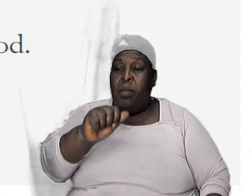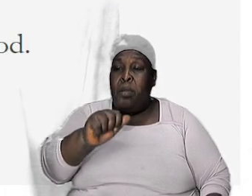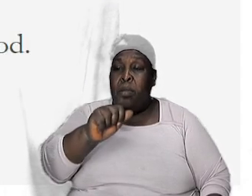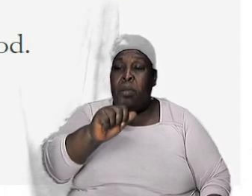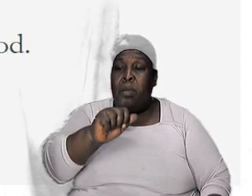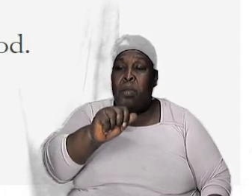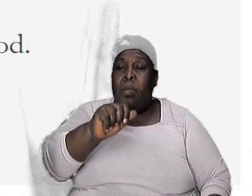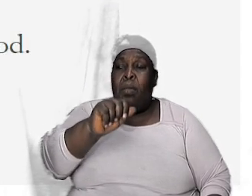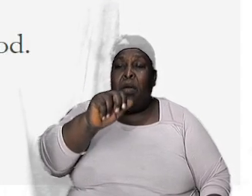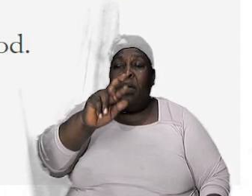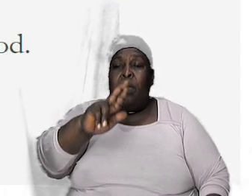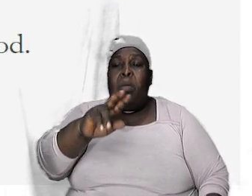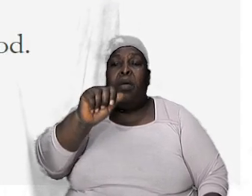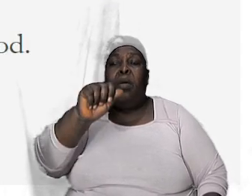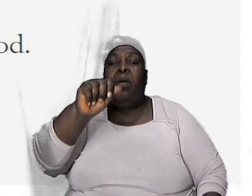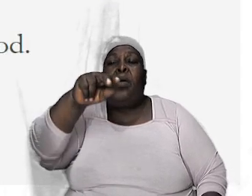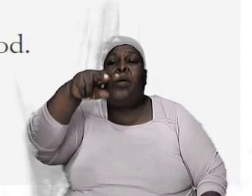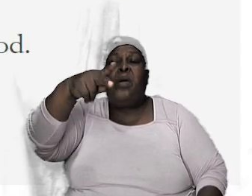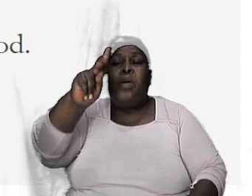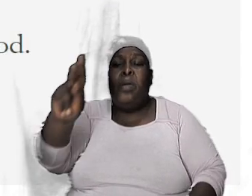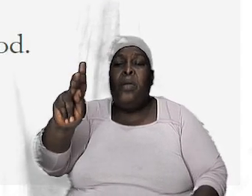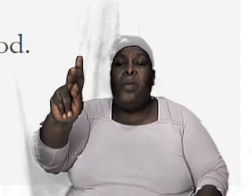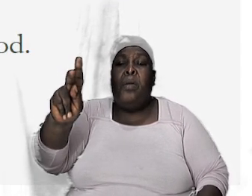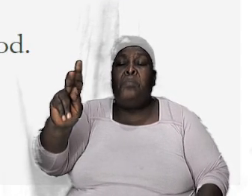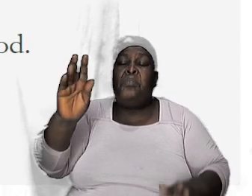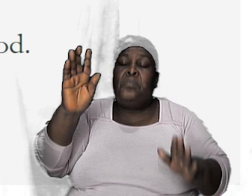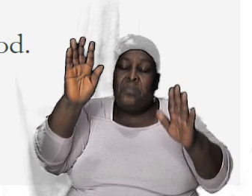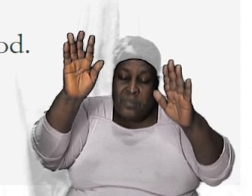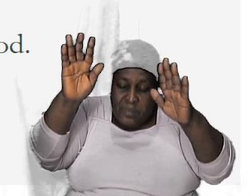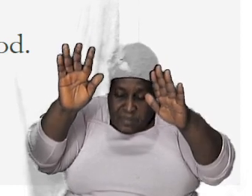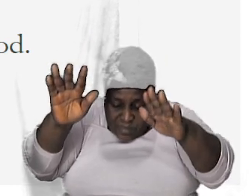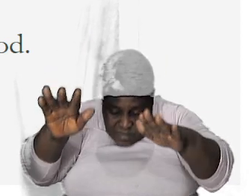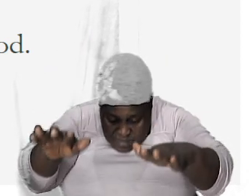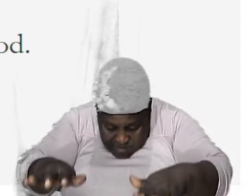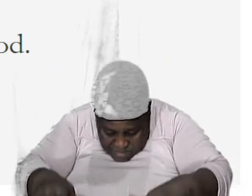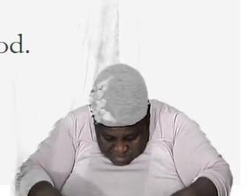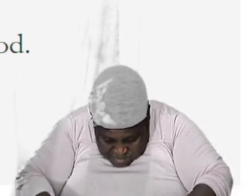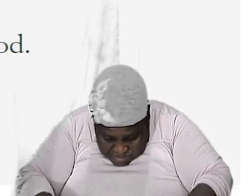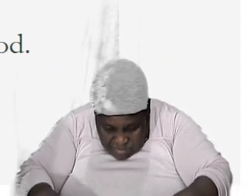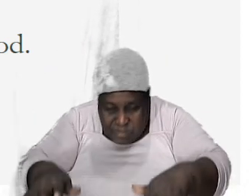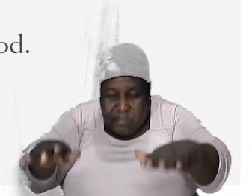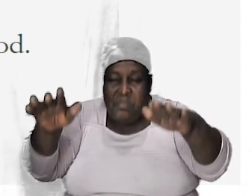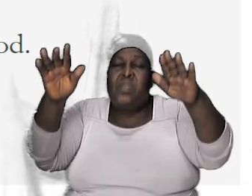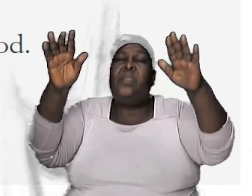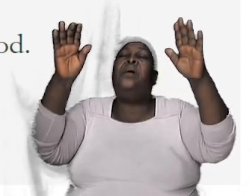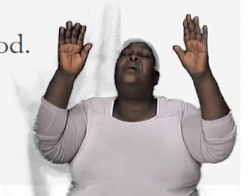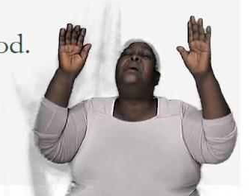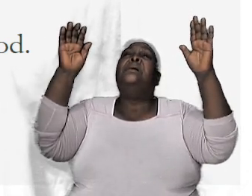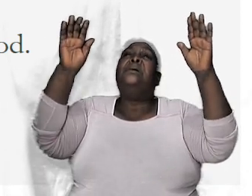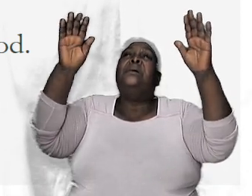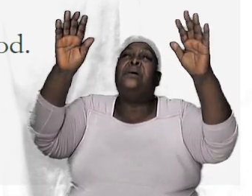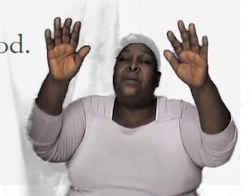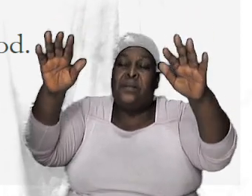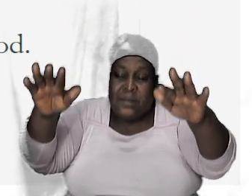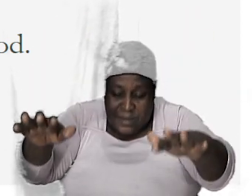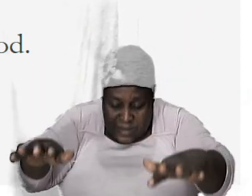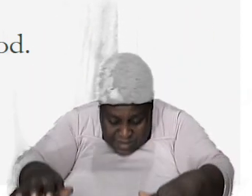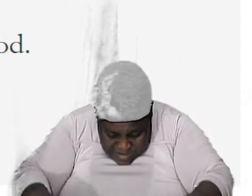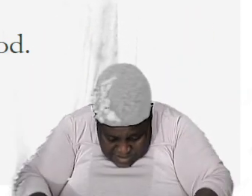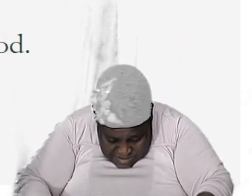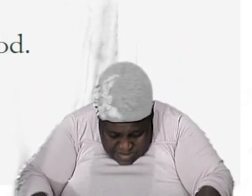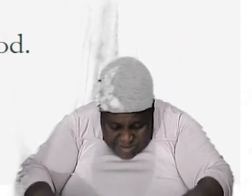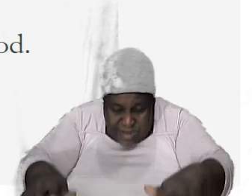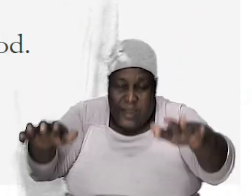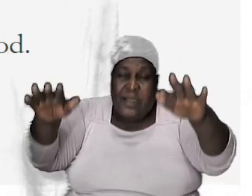barak means to kneel. It means to bow. It means to bless God. When you barak God, it means to bow down. It